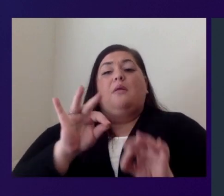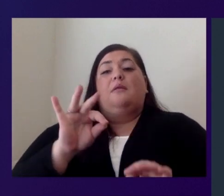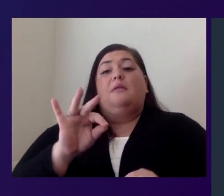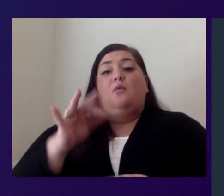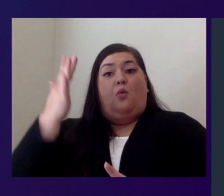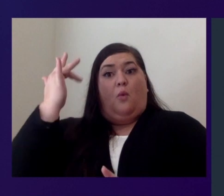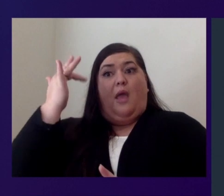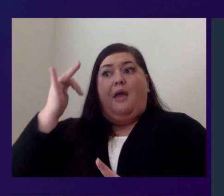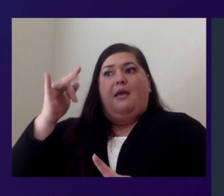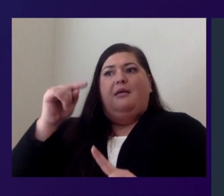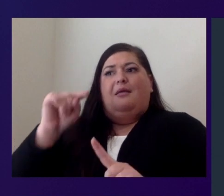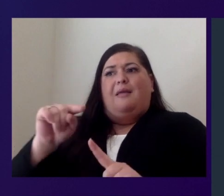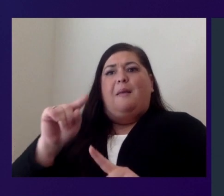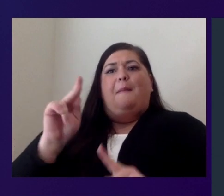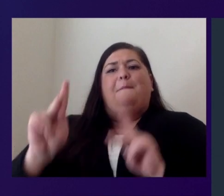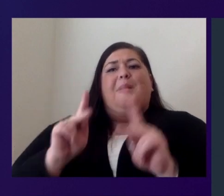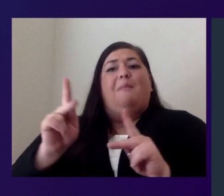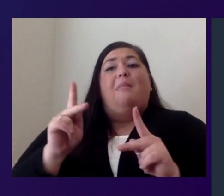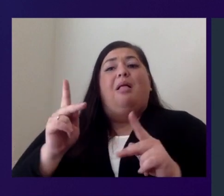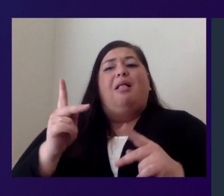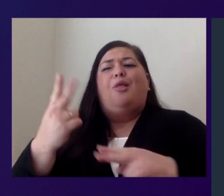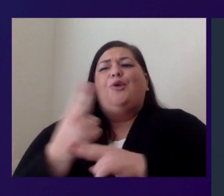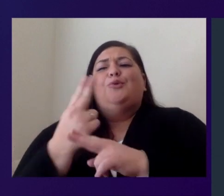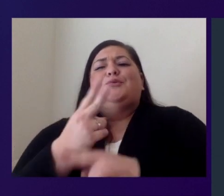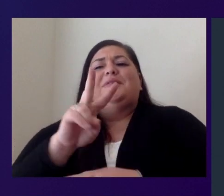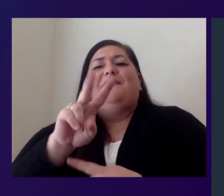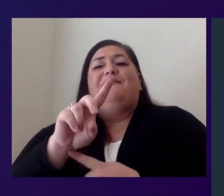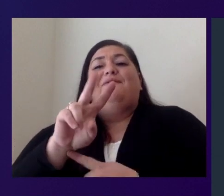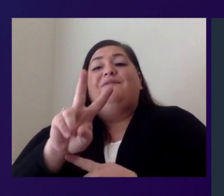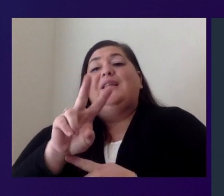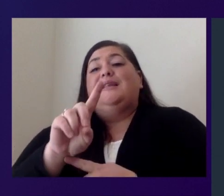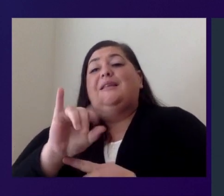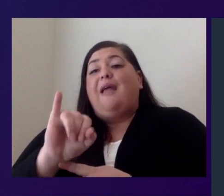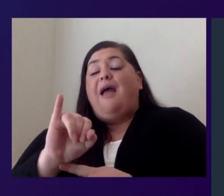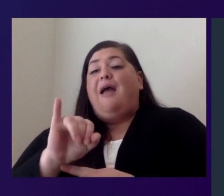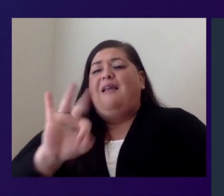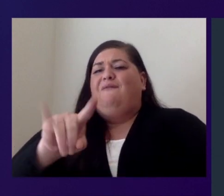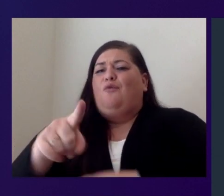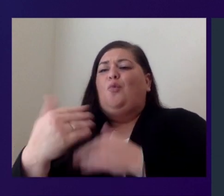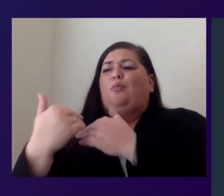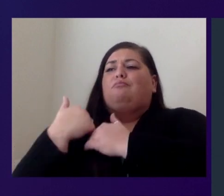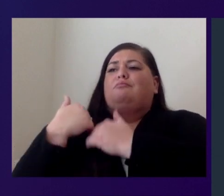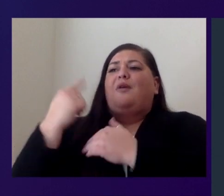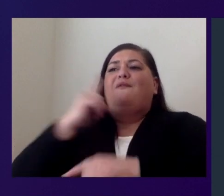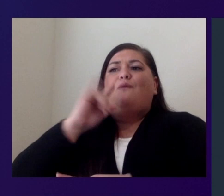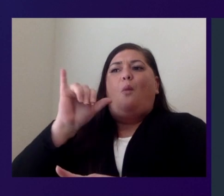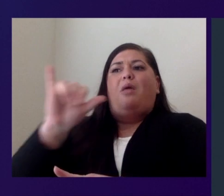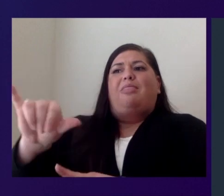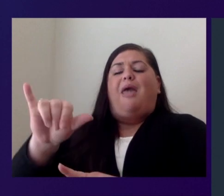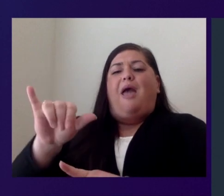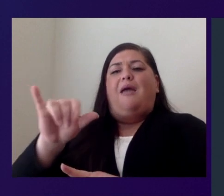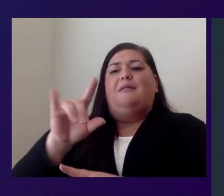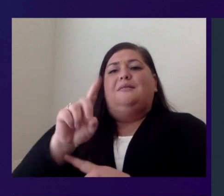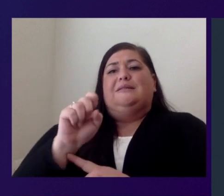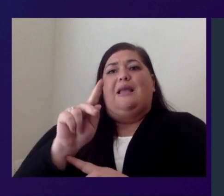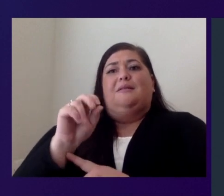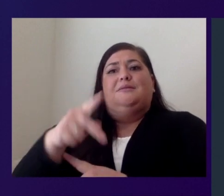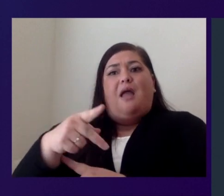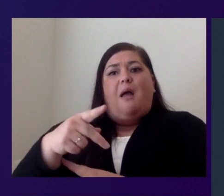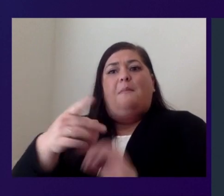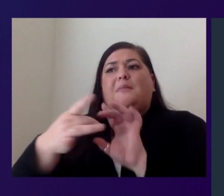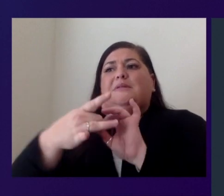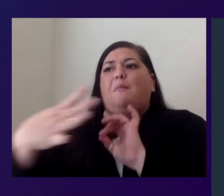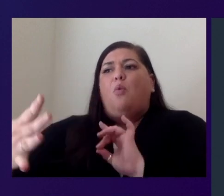just to the people wearing the VDI hats, whether you're in IT and you're responsible for your existing desktop as a service deployment or your existing